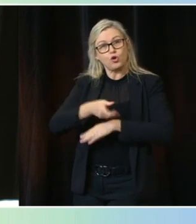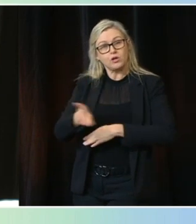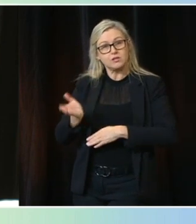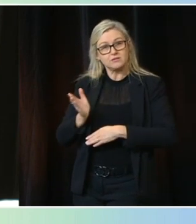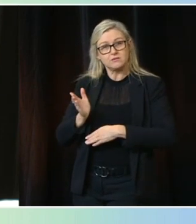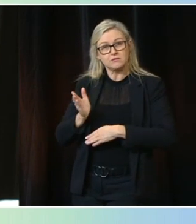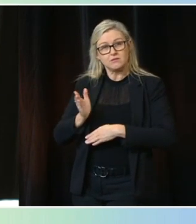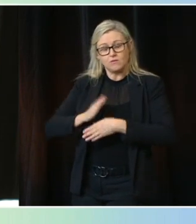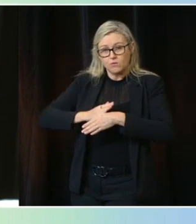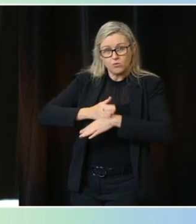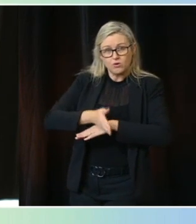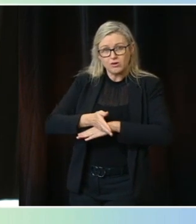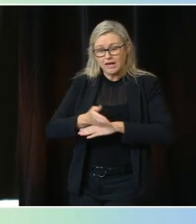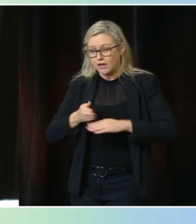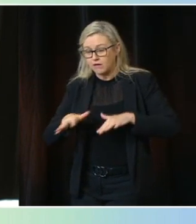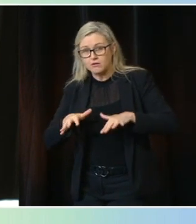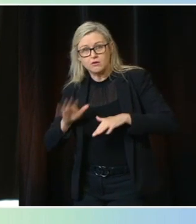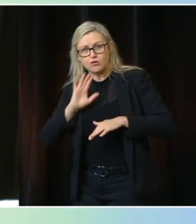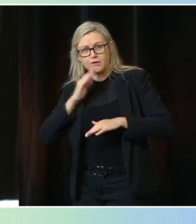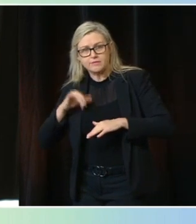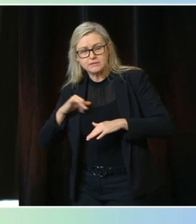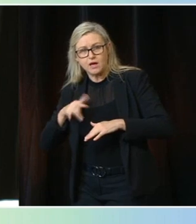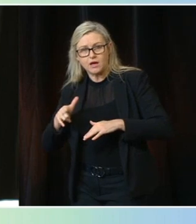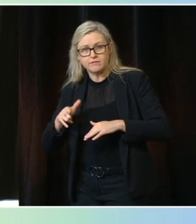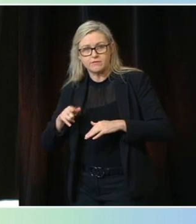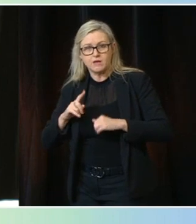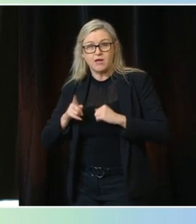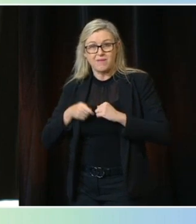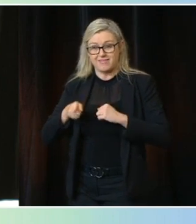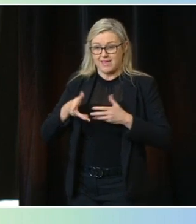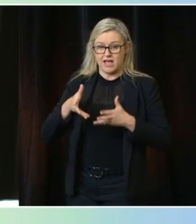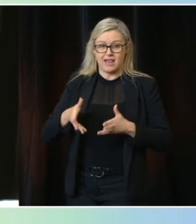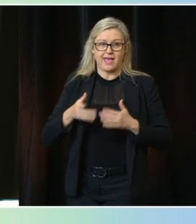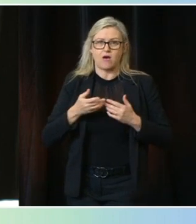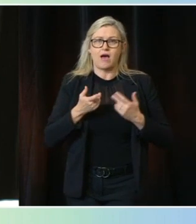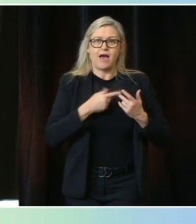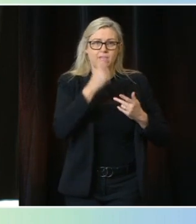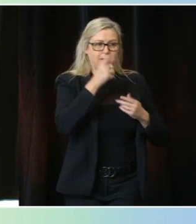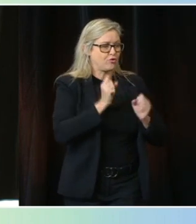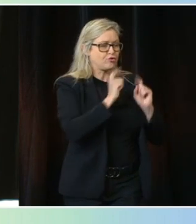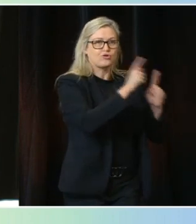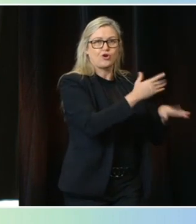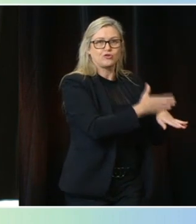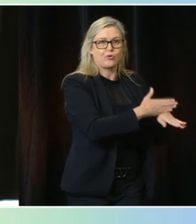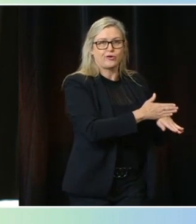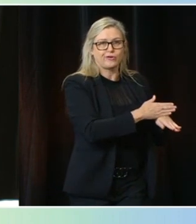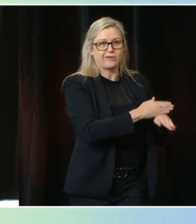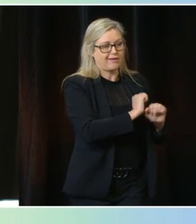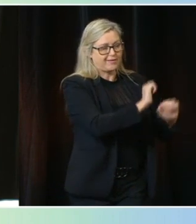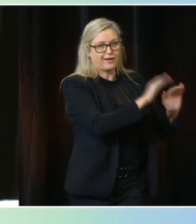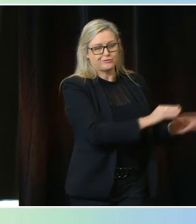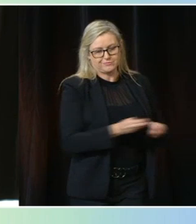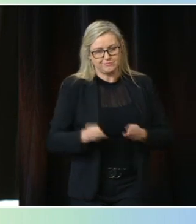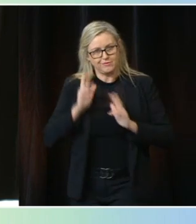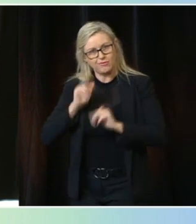face of pressures and shortages but making it possible for millions of other people to do their jobs too